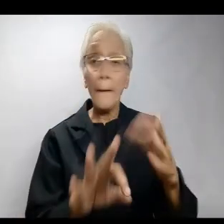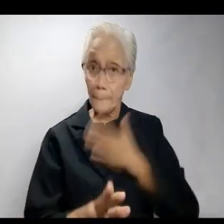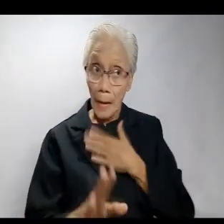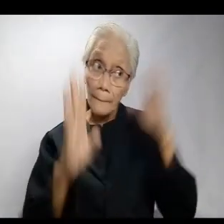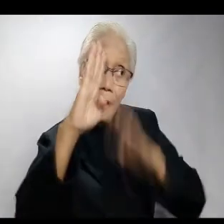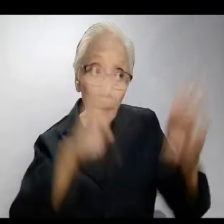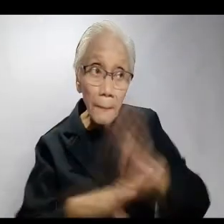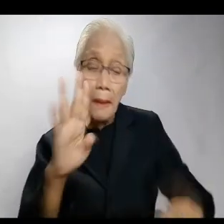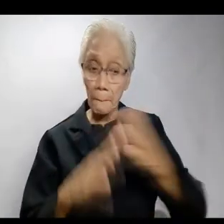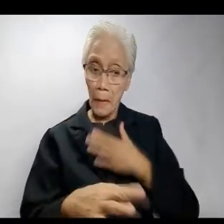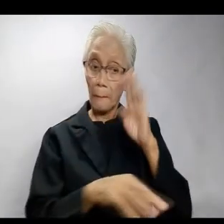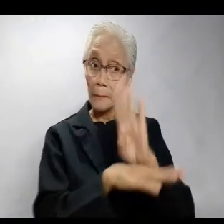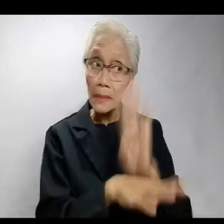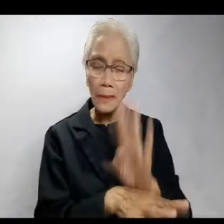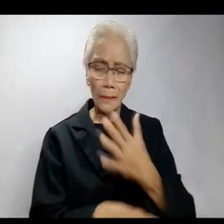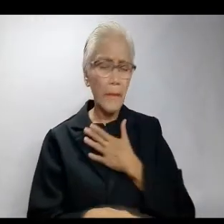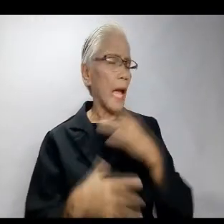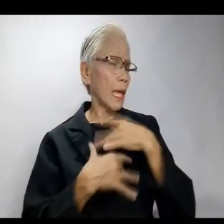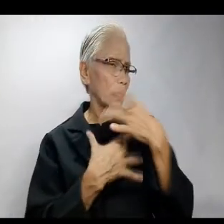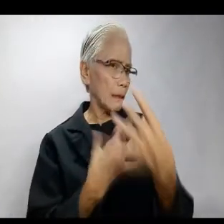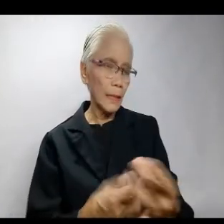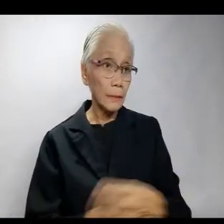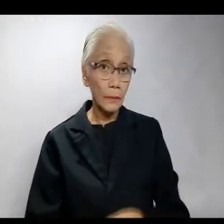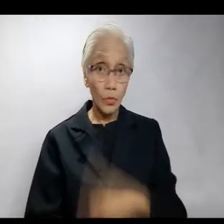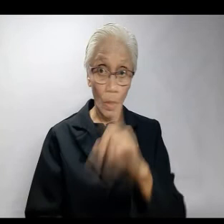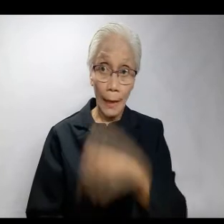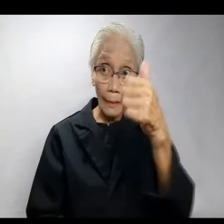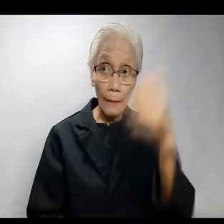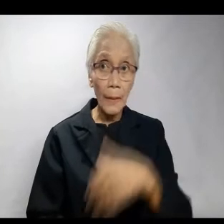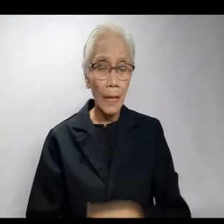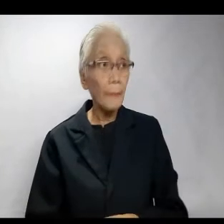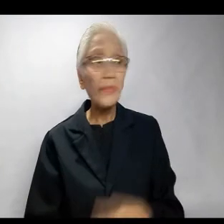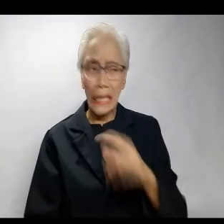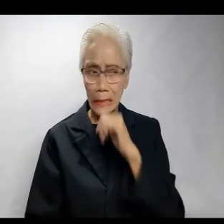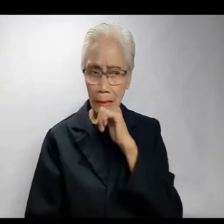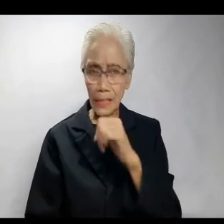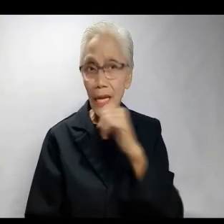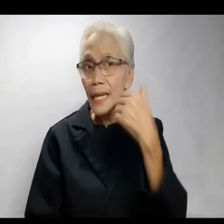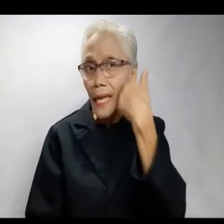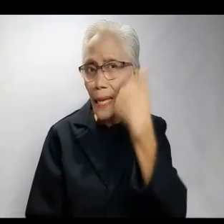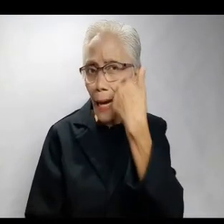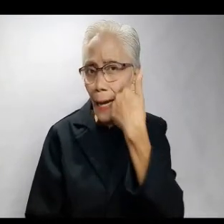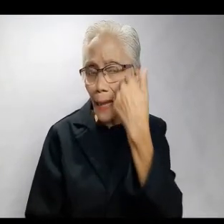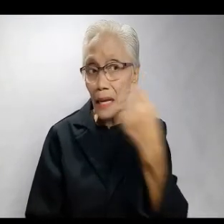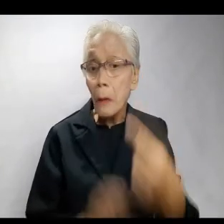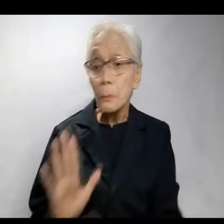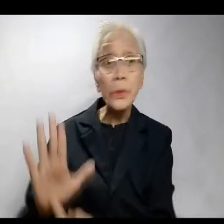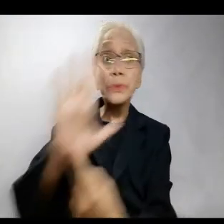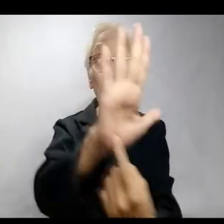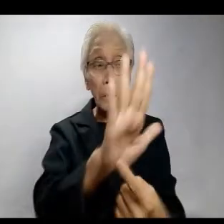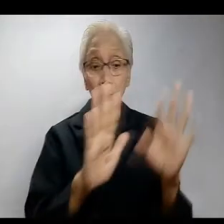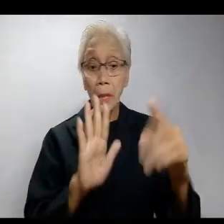matters. My issues, my business, my interests. At eto pa ha, Hindi